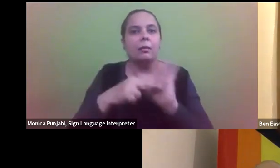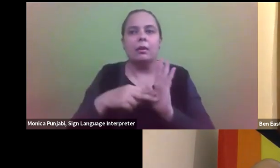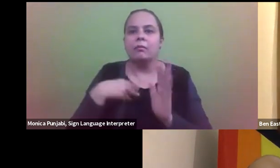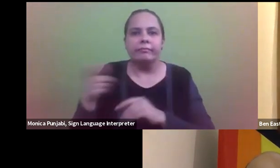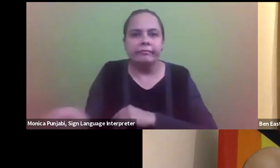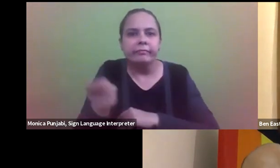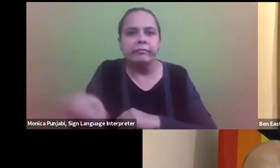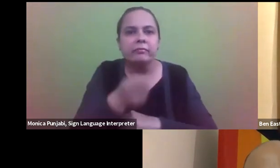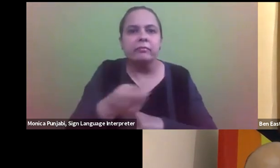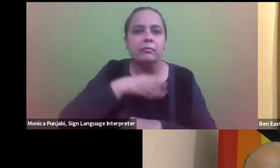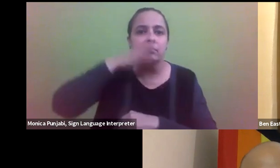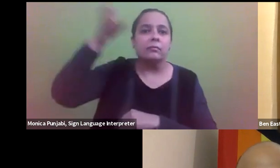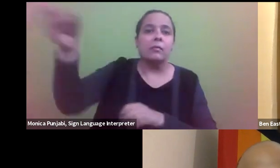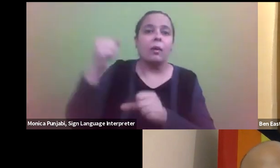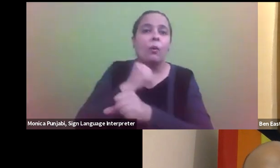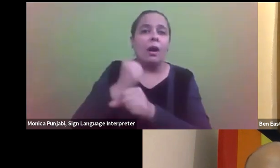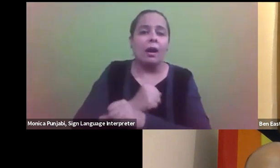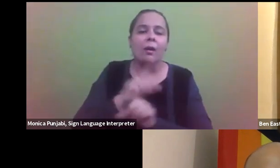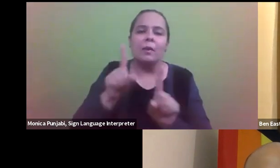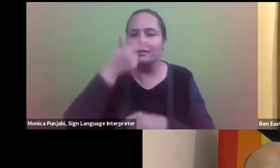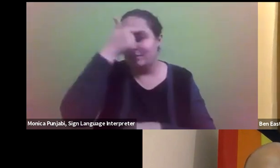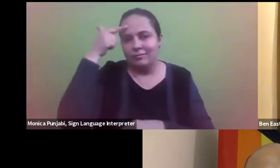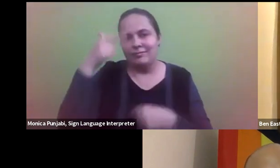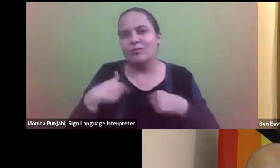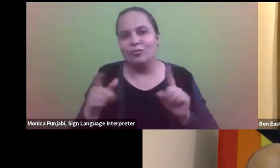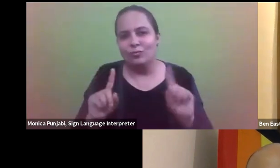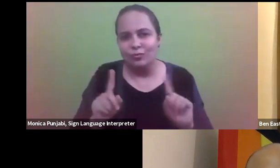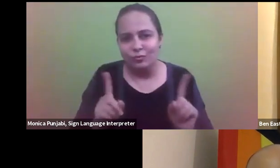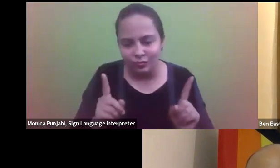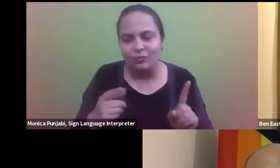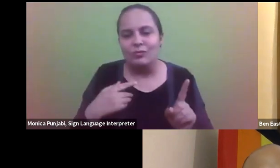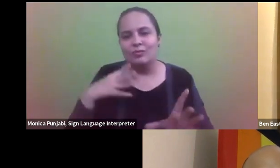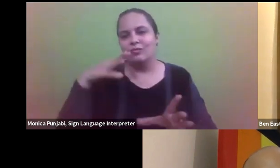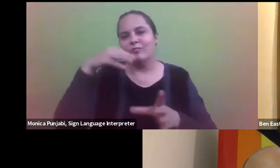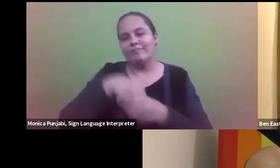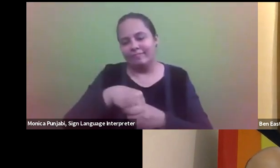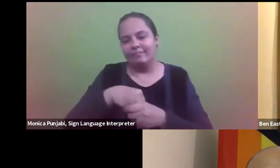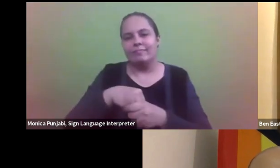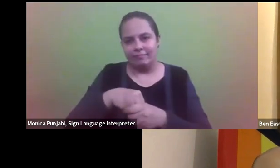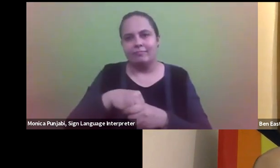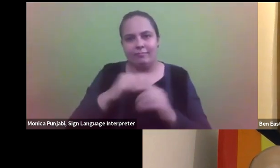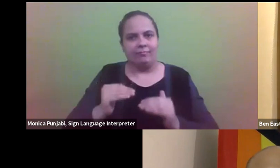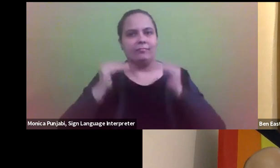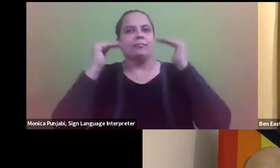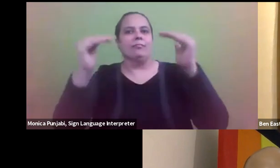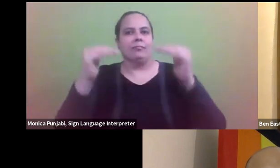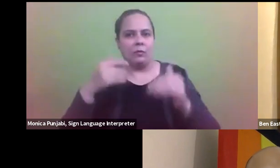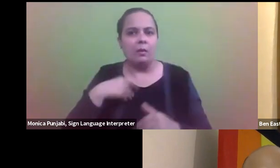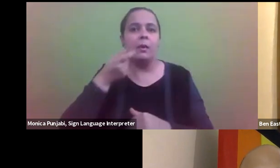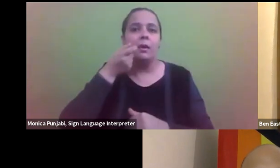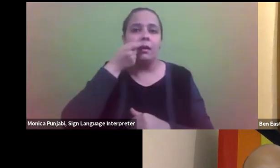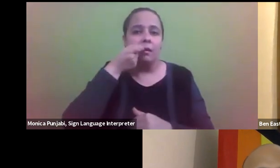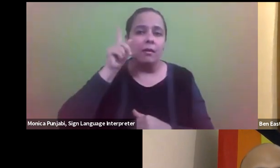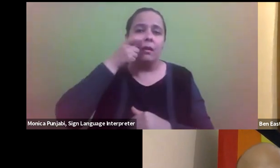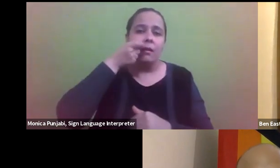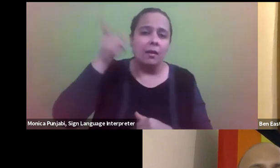So, as per my caste related to occupation, but I'm not, thankfully, to the work that my grandfather and the other stalwarts